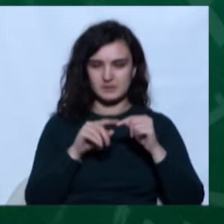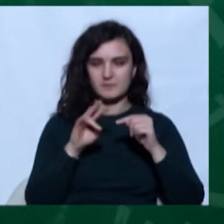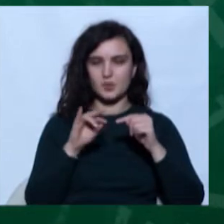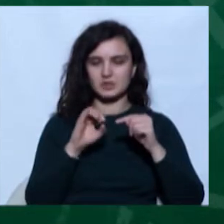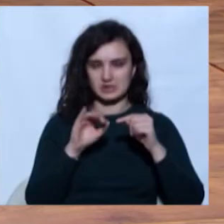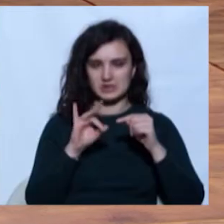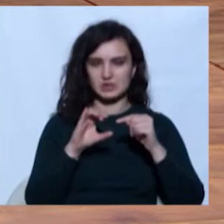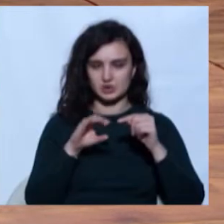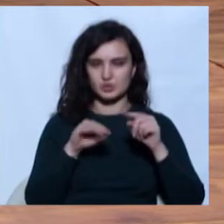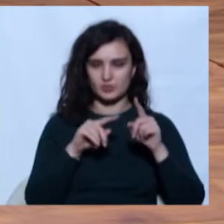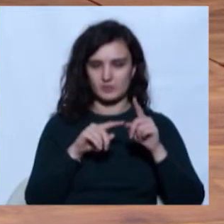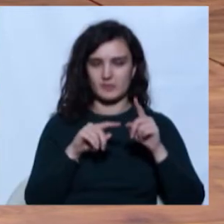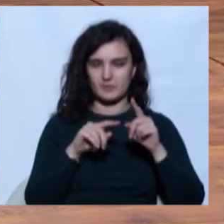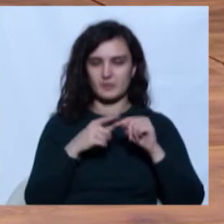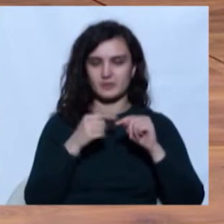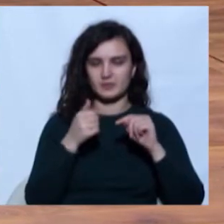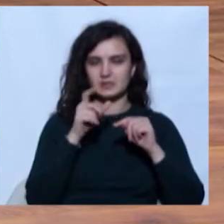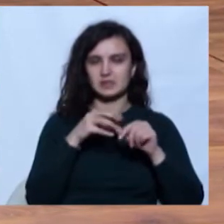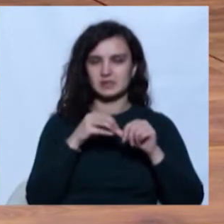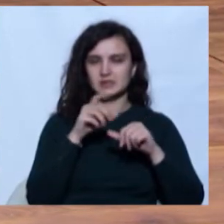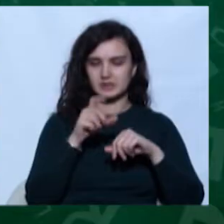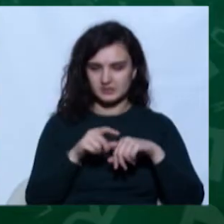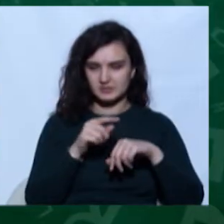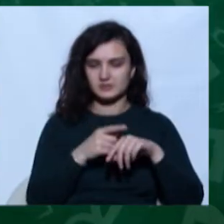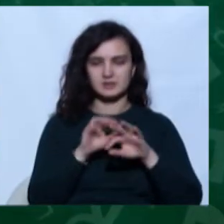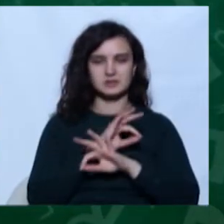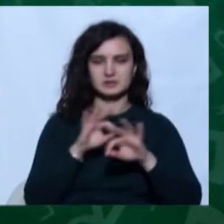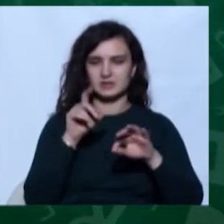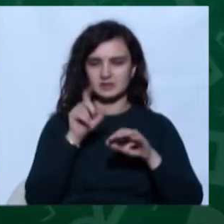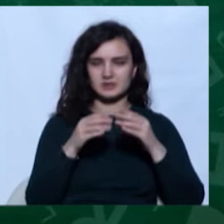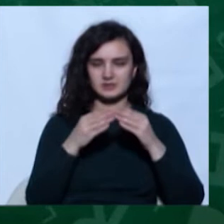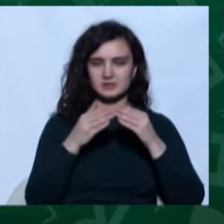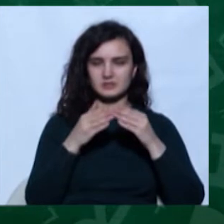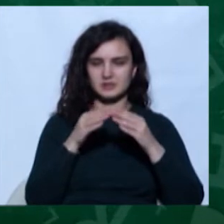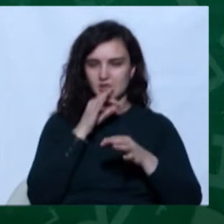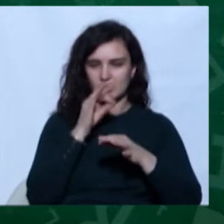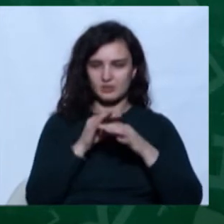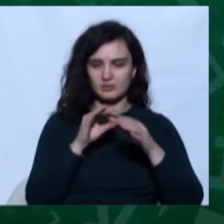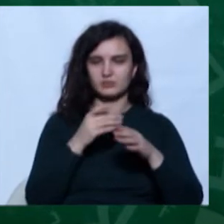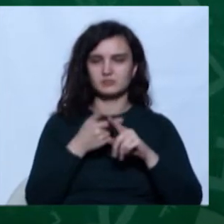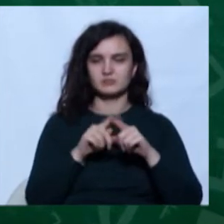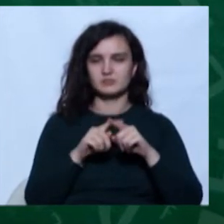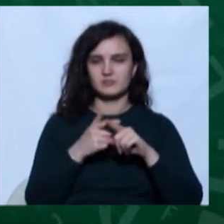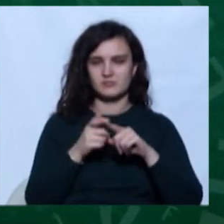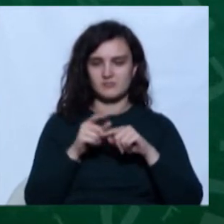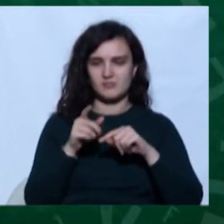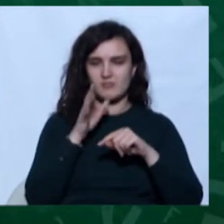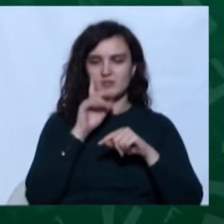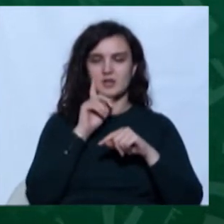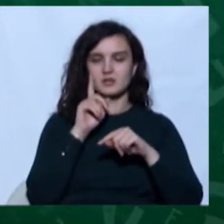Cristo. He's a good leader. He's an excellent sailor and captain, very successful at a young